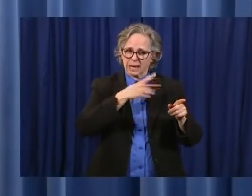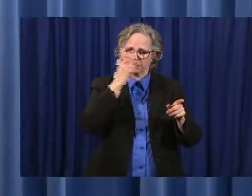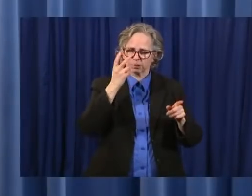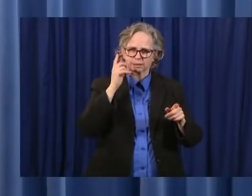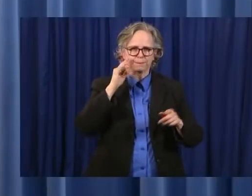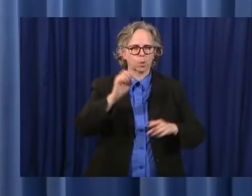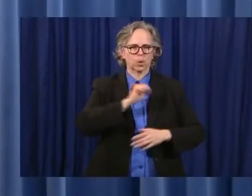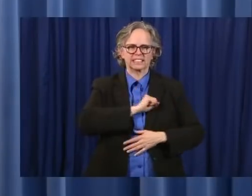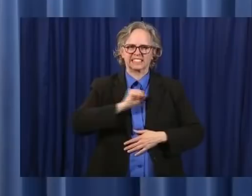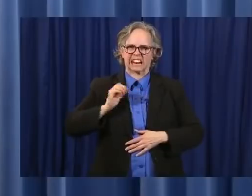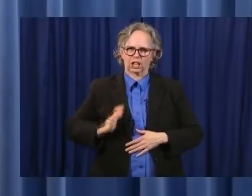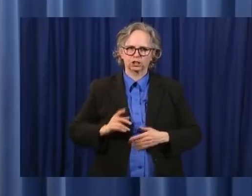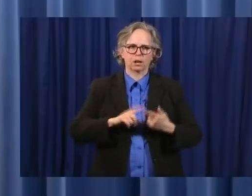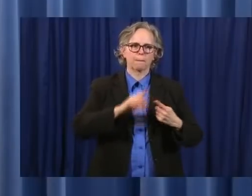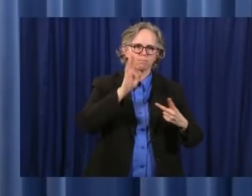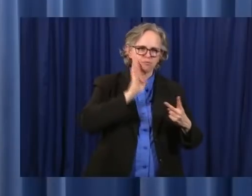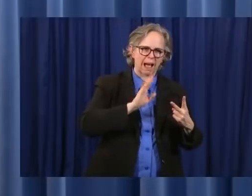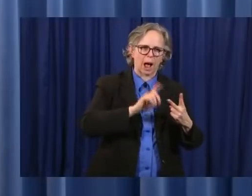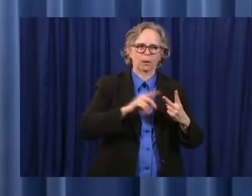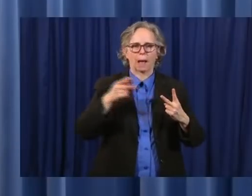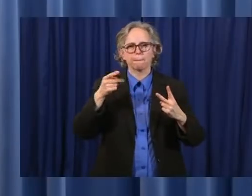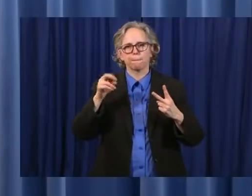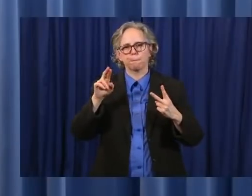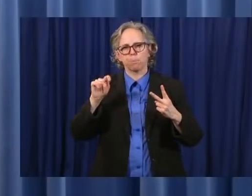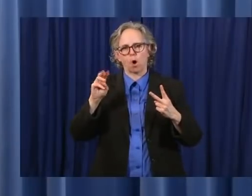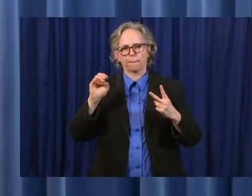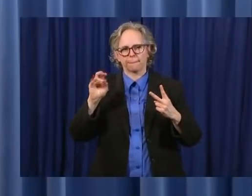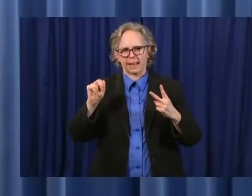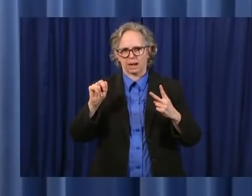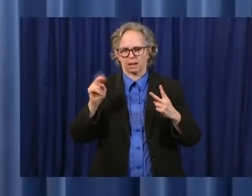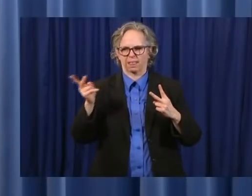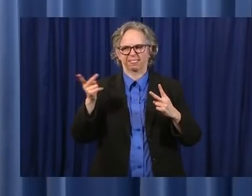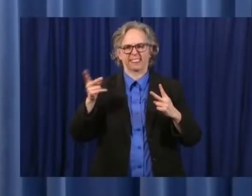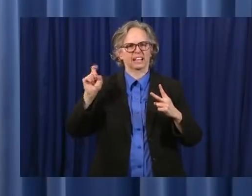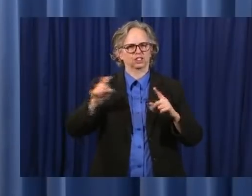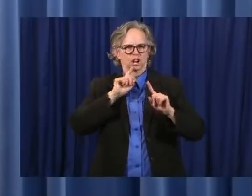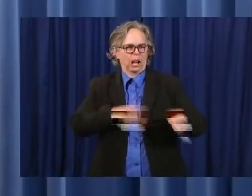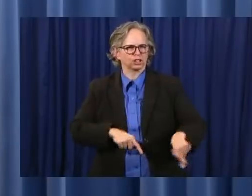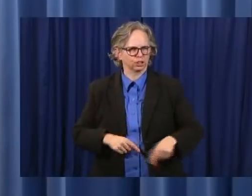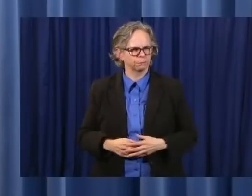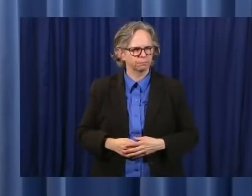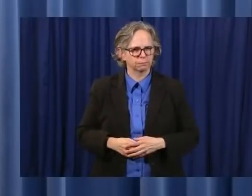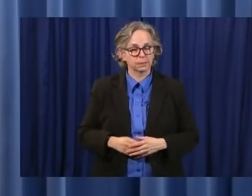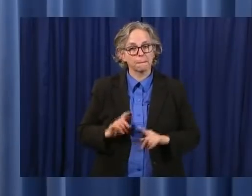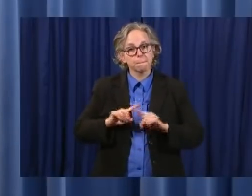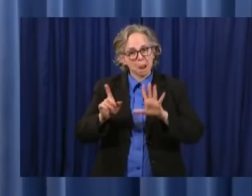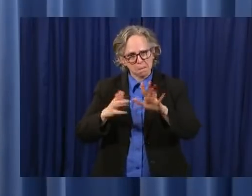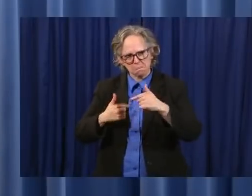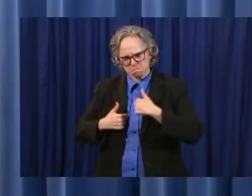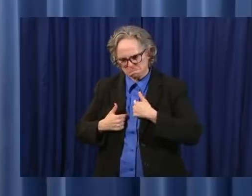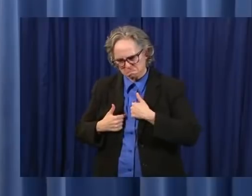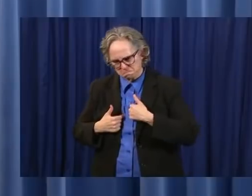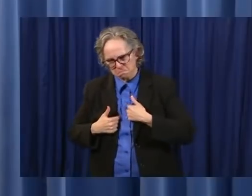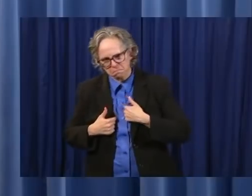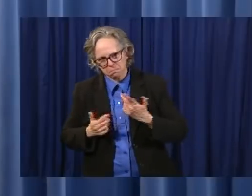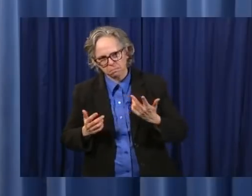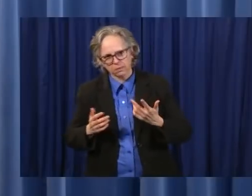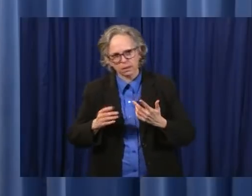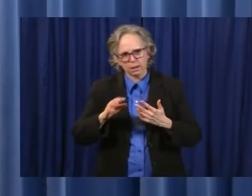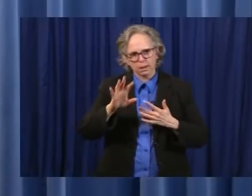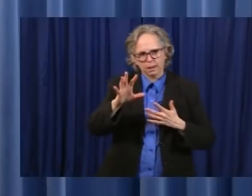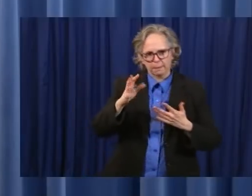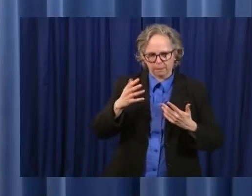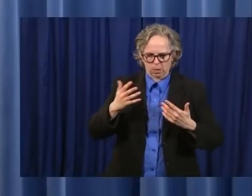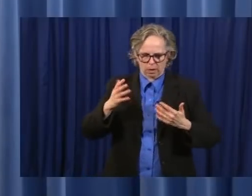our Ohio congressional delegation. But something that I think is within our jurisdiction